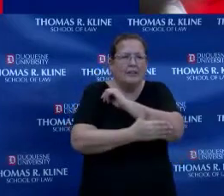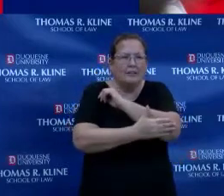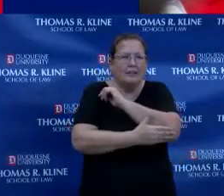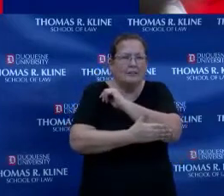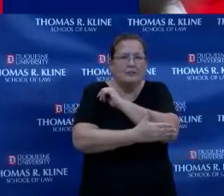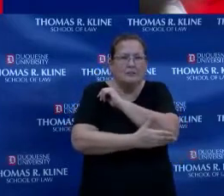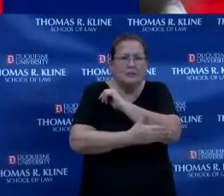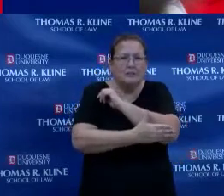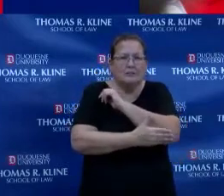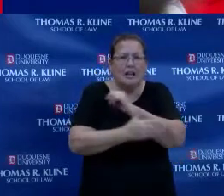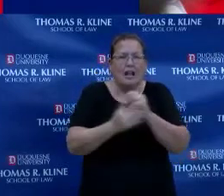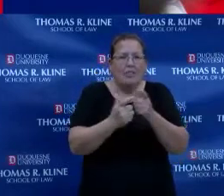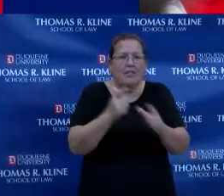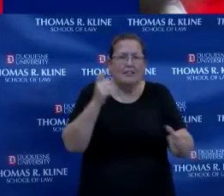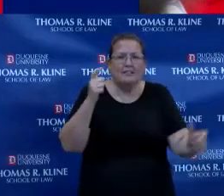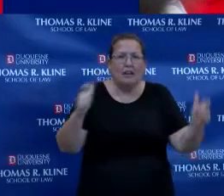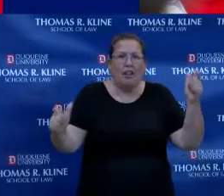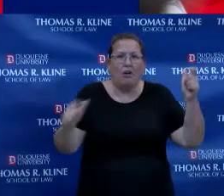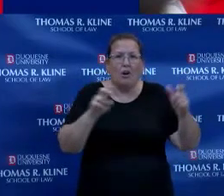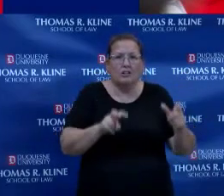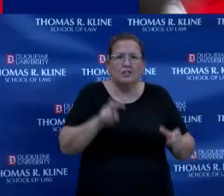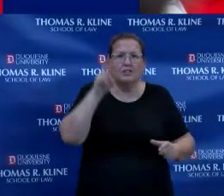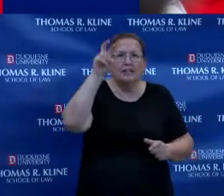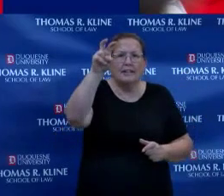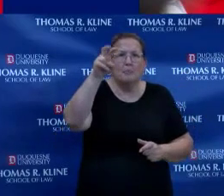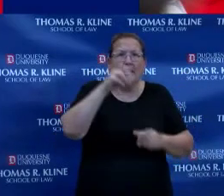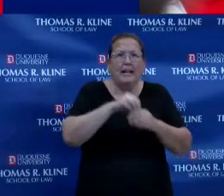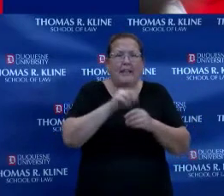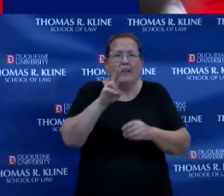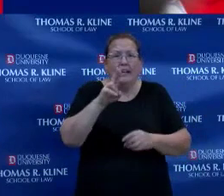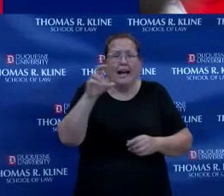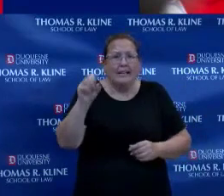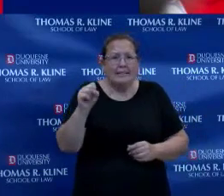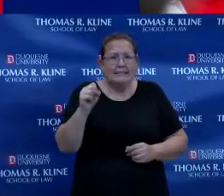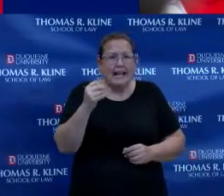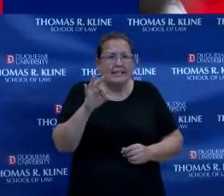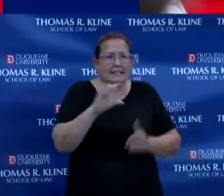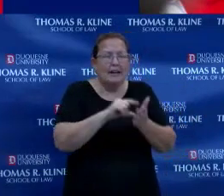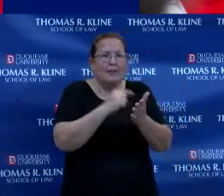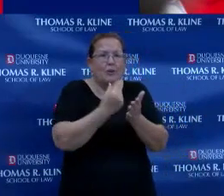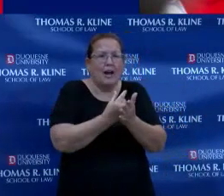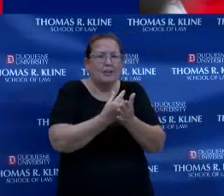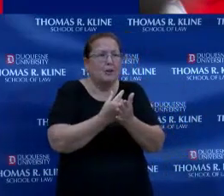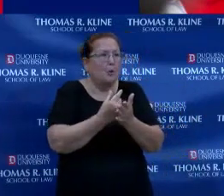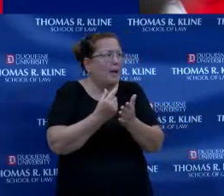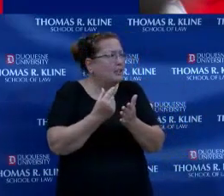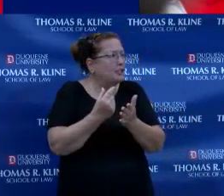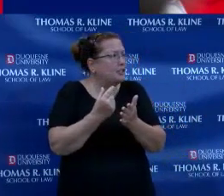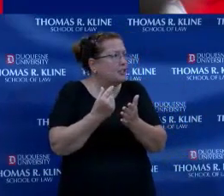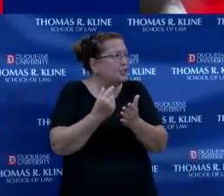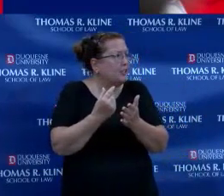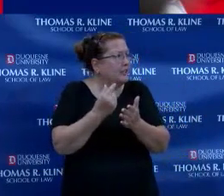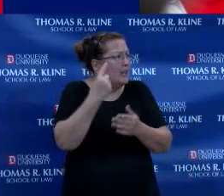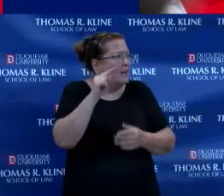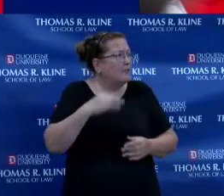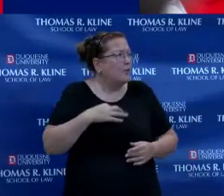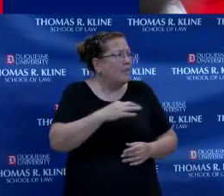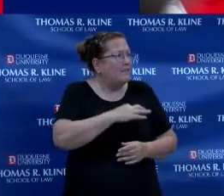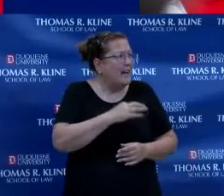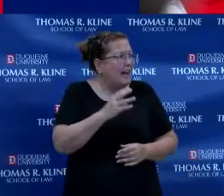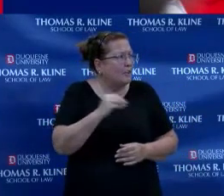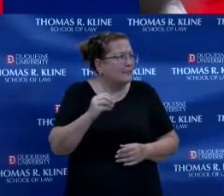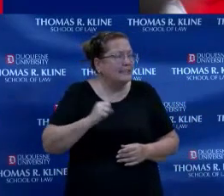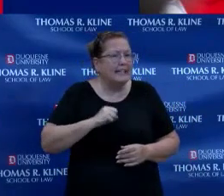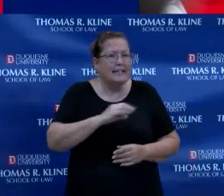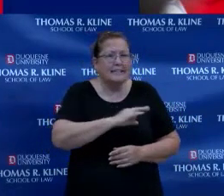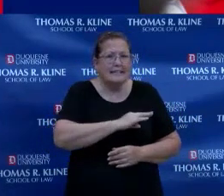the largest jump of any law school in the United States? So congratulations to Dean Barton, to the faculty, to all of you